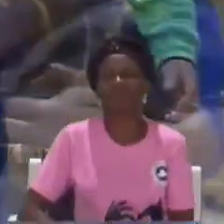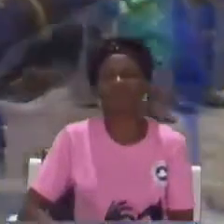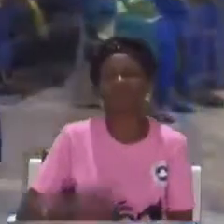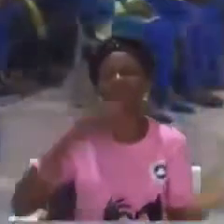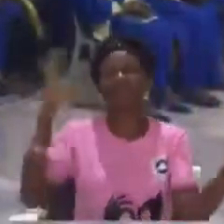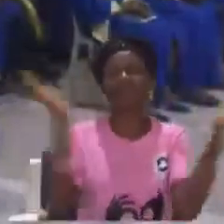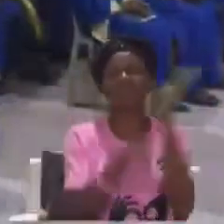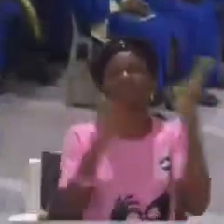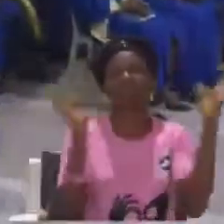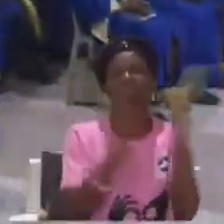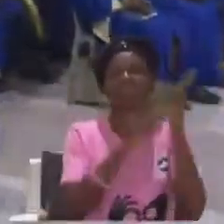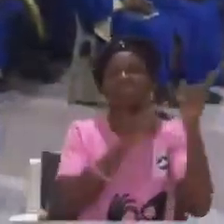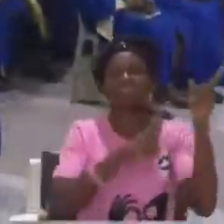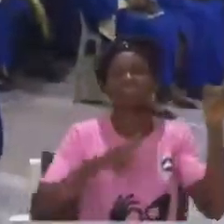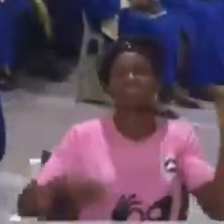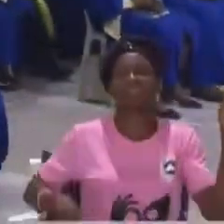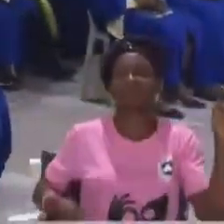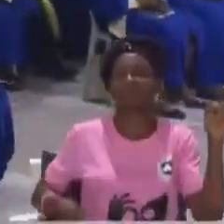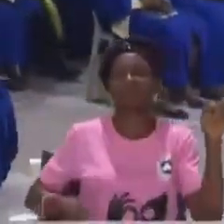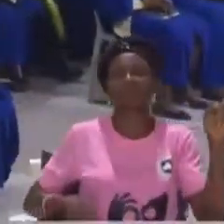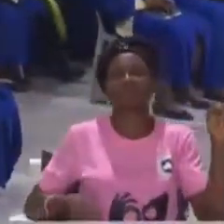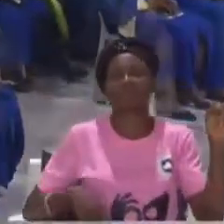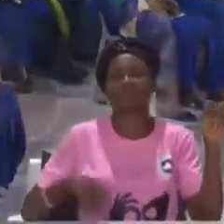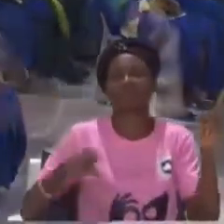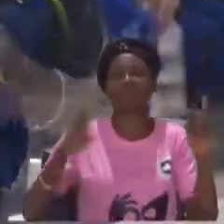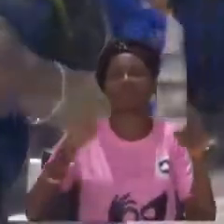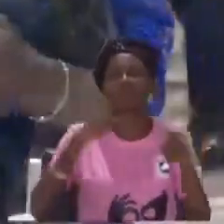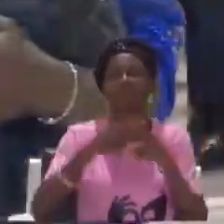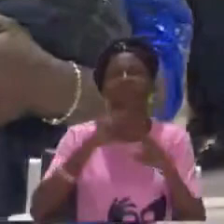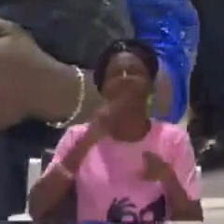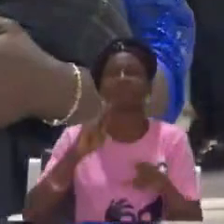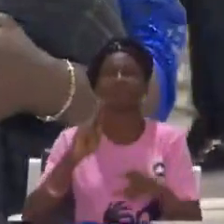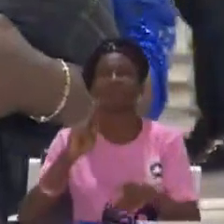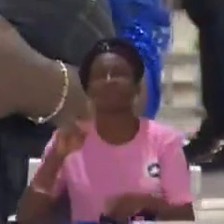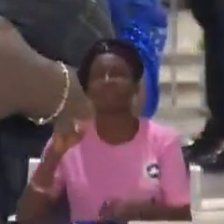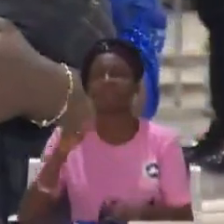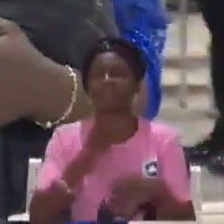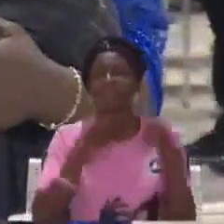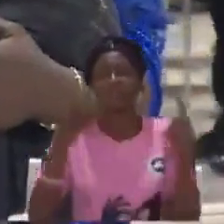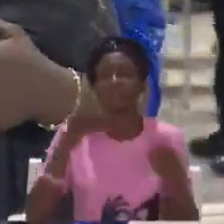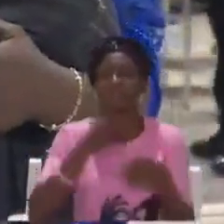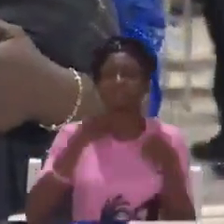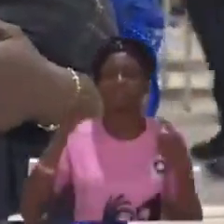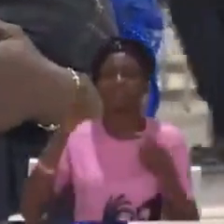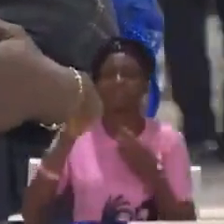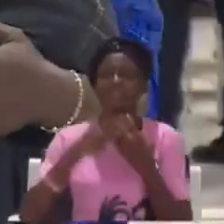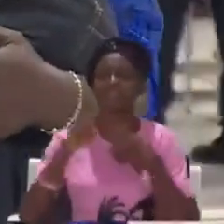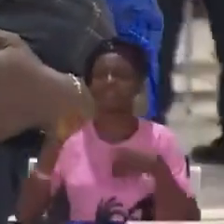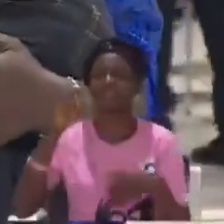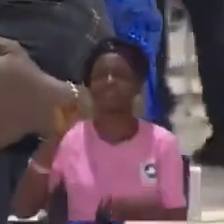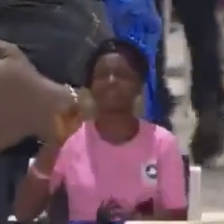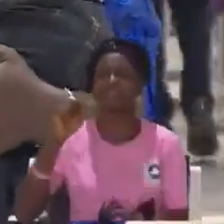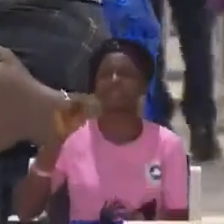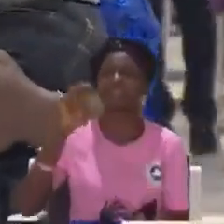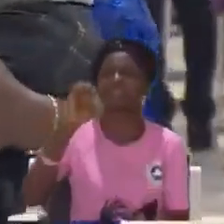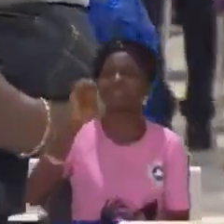Praise the Lord. Our names are Deacon and Deaconess Nnamdi